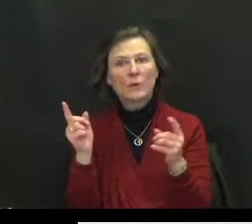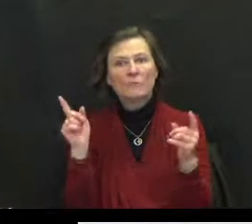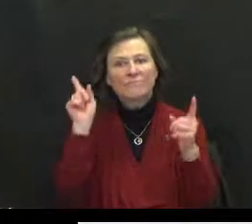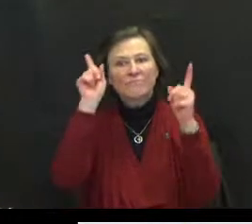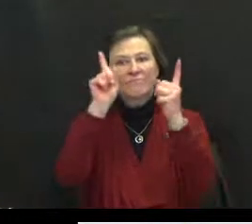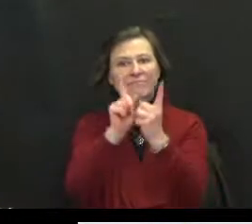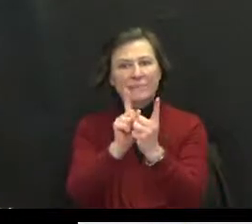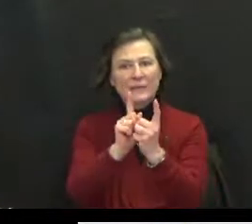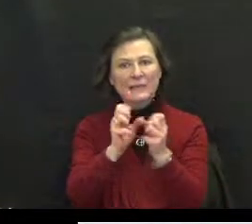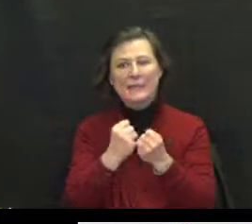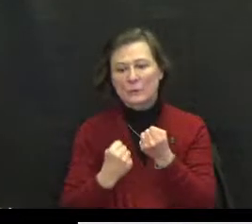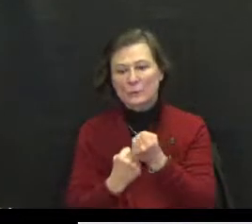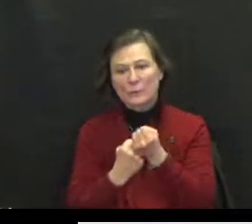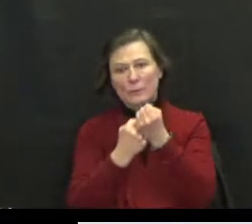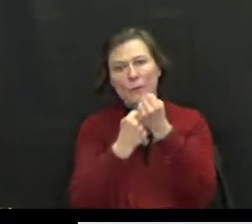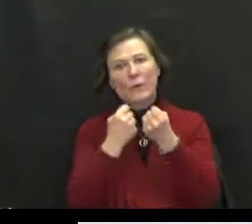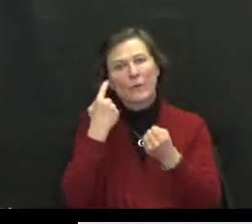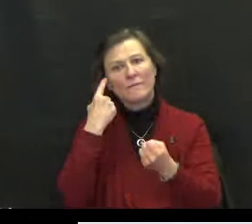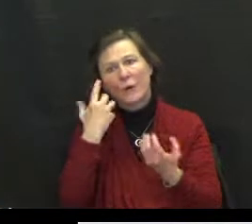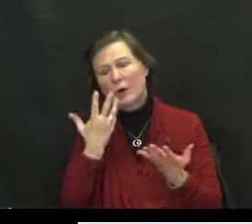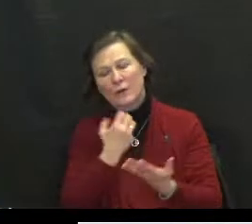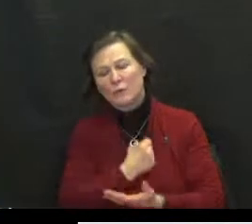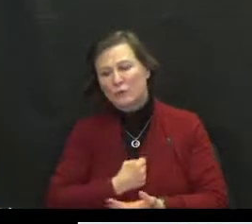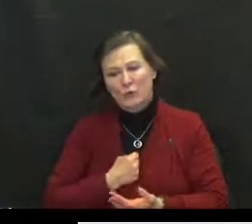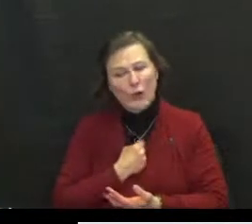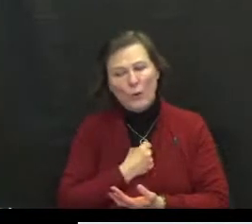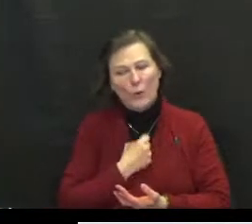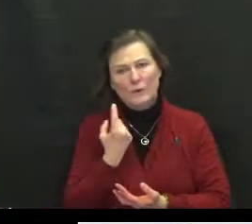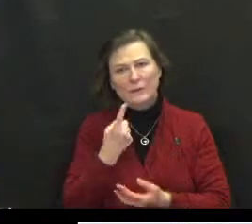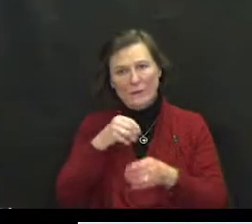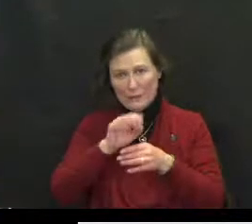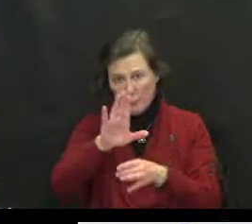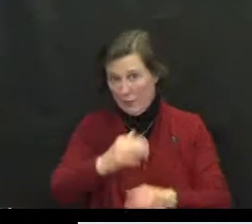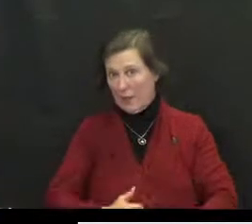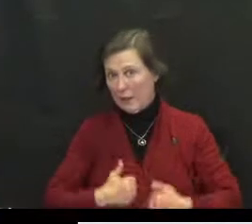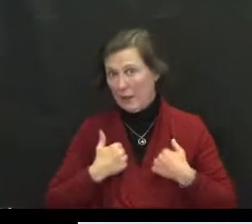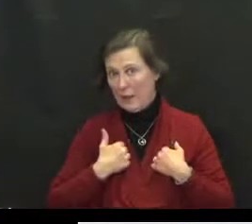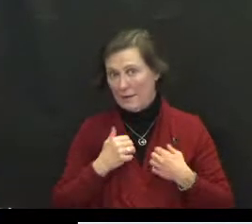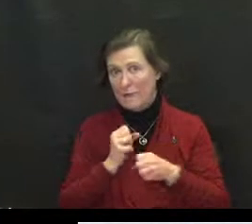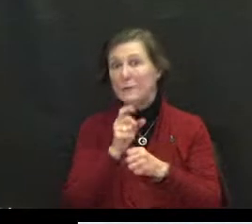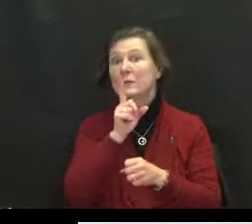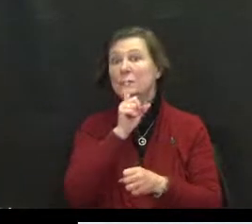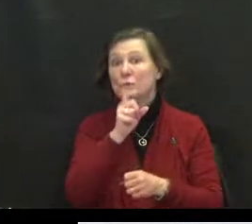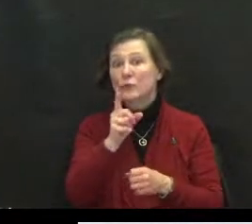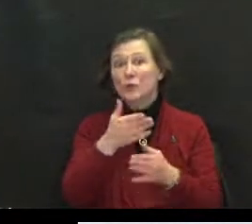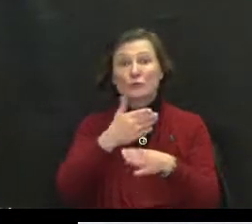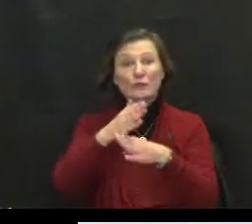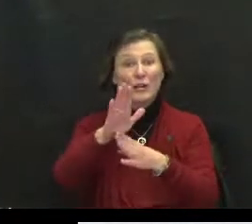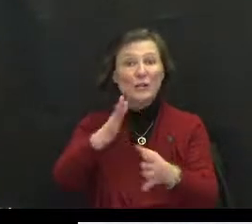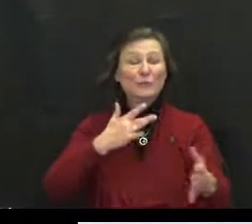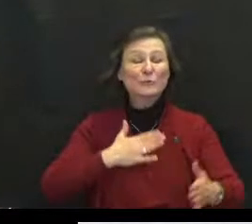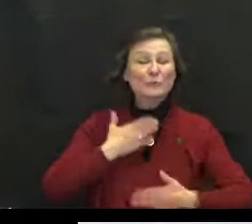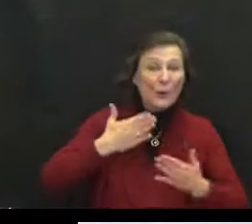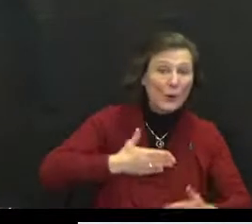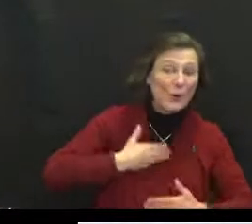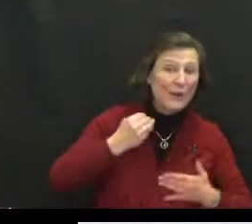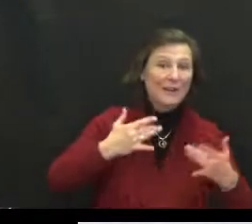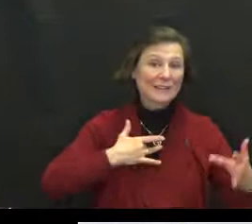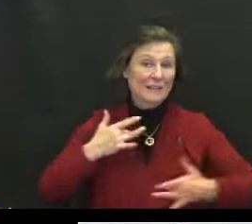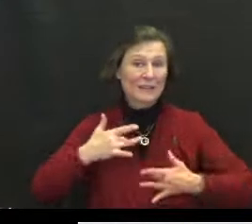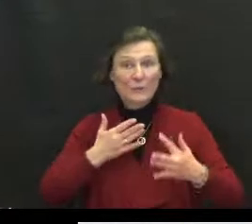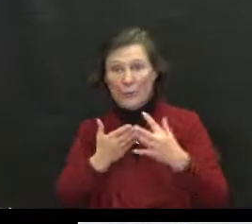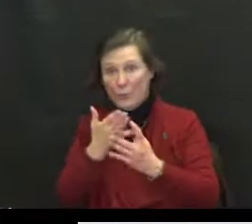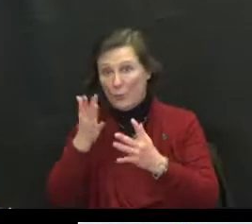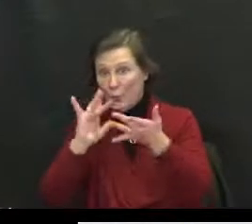for sorrows that you may have had in your life. Also, be sure and share your joys and concerns via the